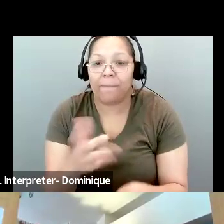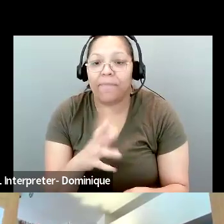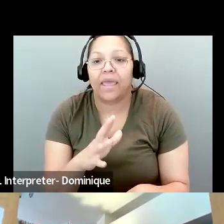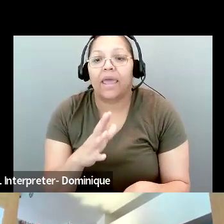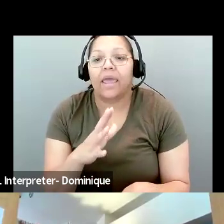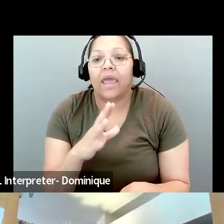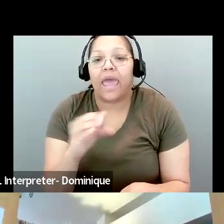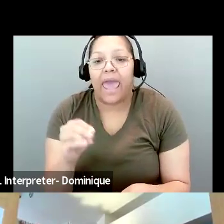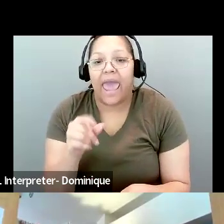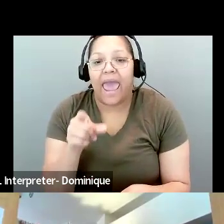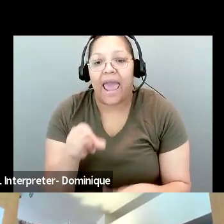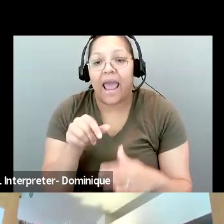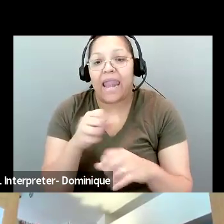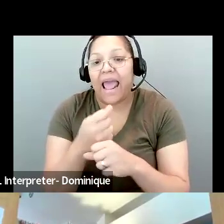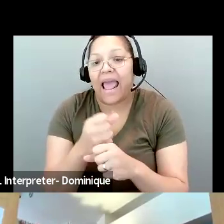areas.